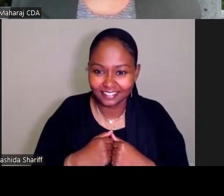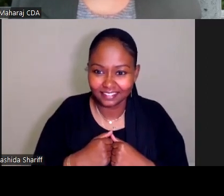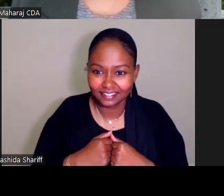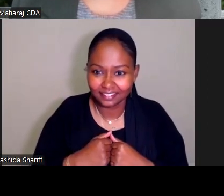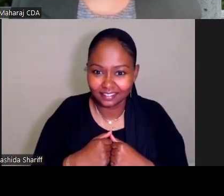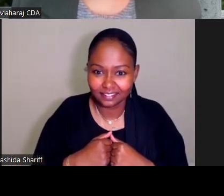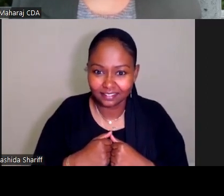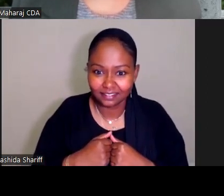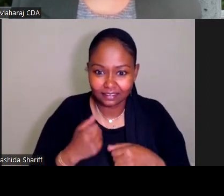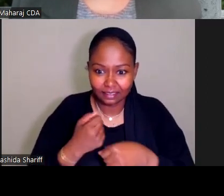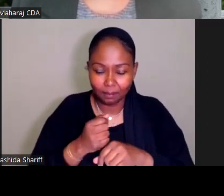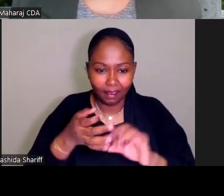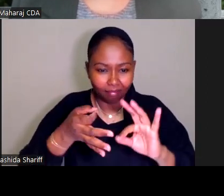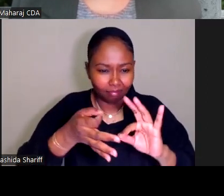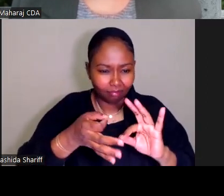interpreters.